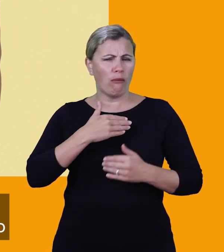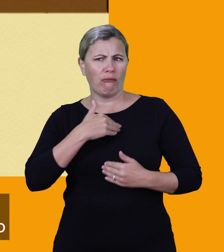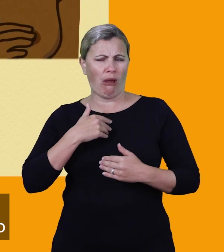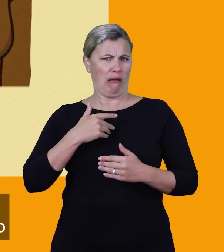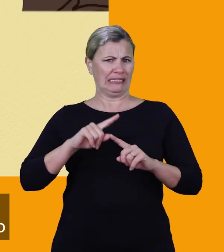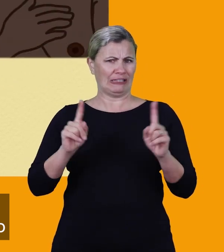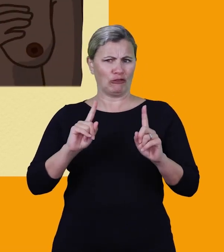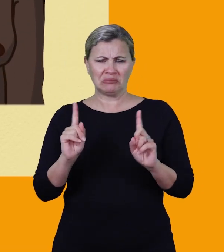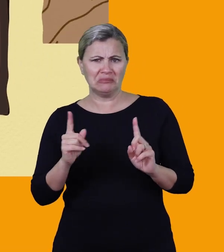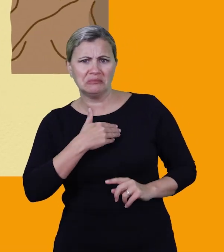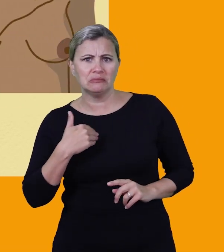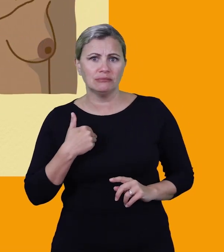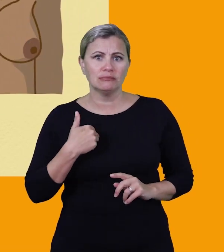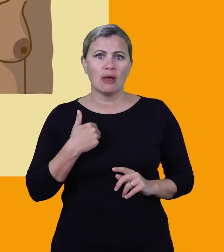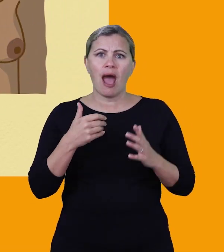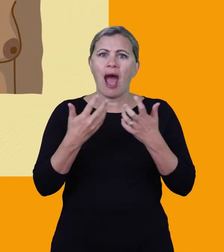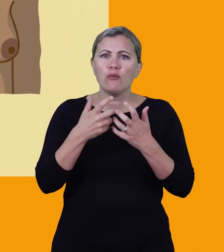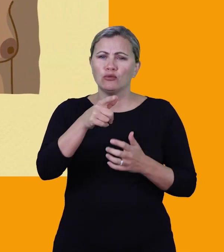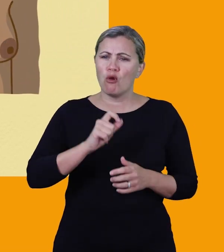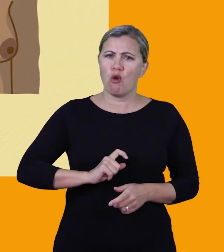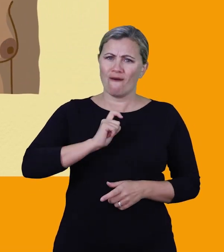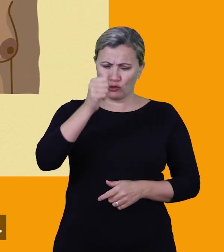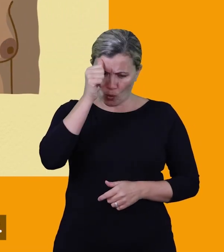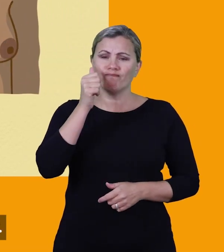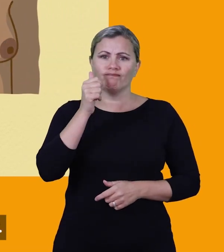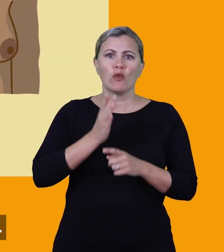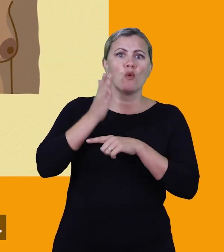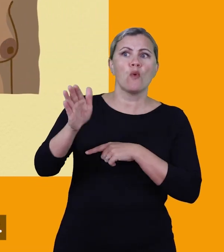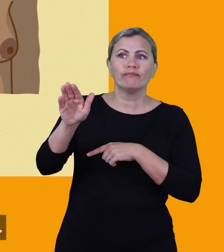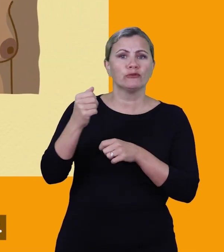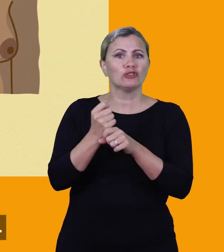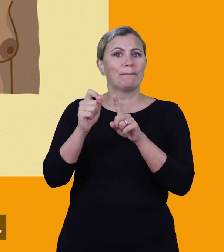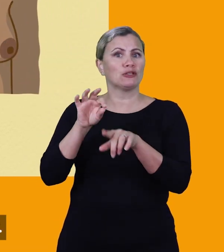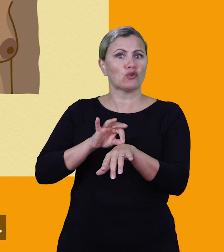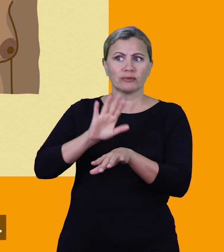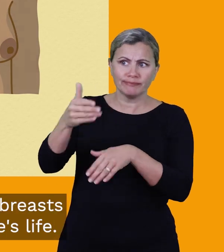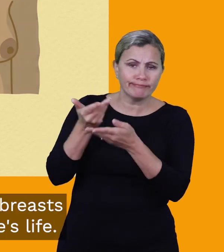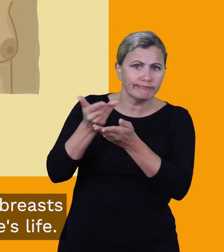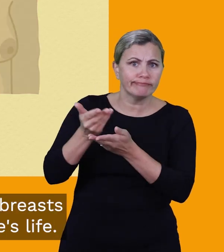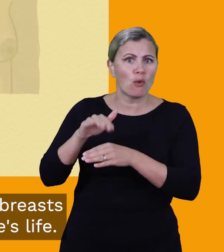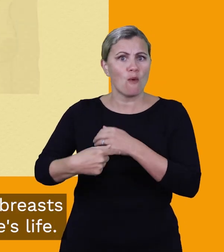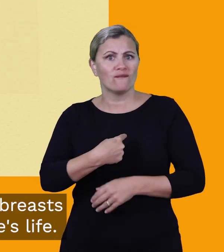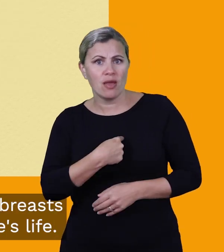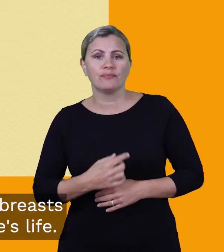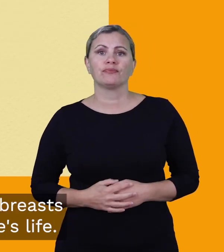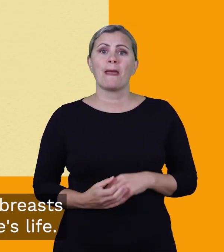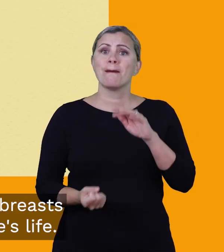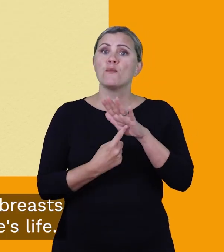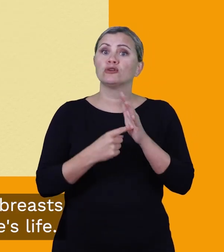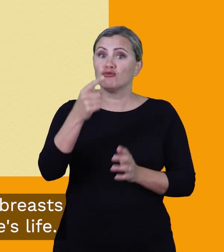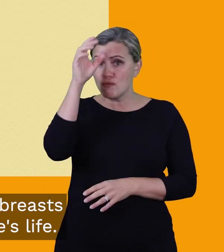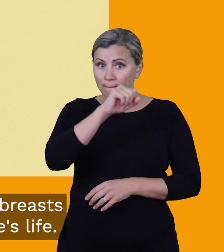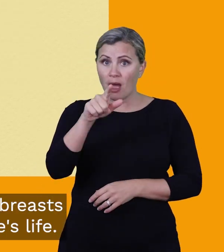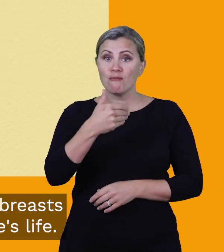or unusual changes to look and feel for and having the confidence to report them to your GP. It's important to remember that